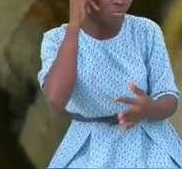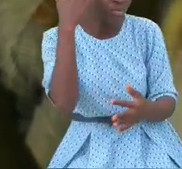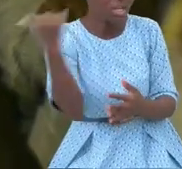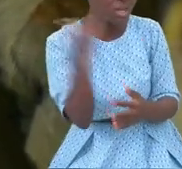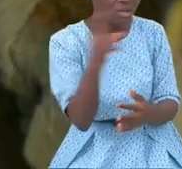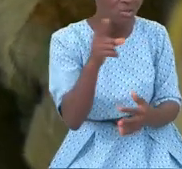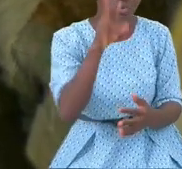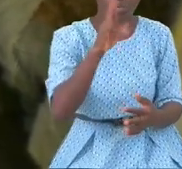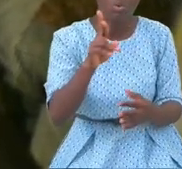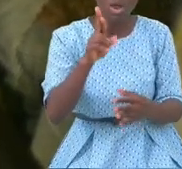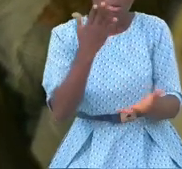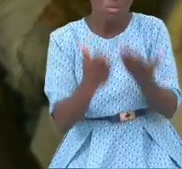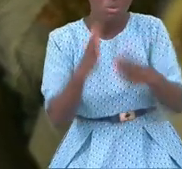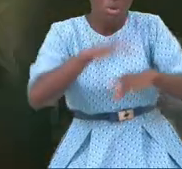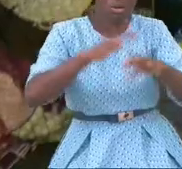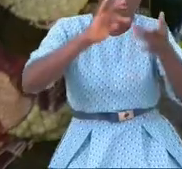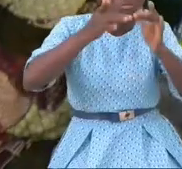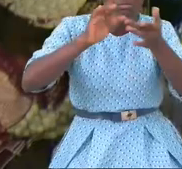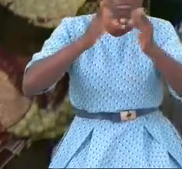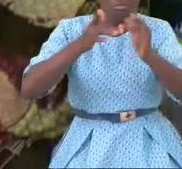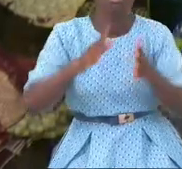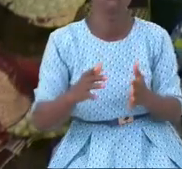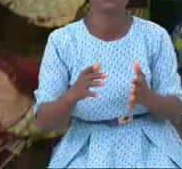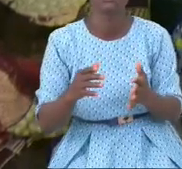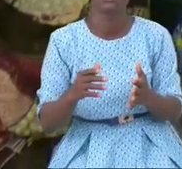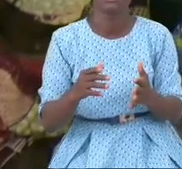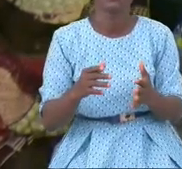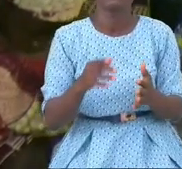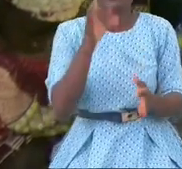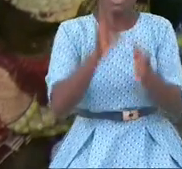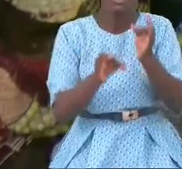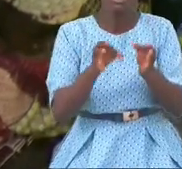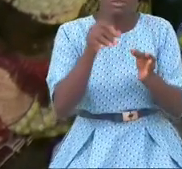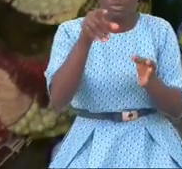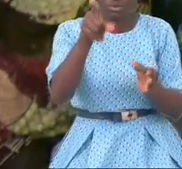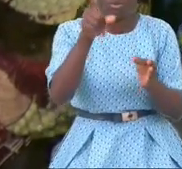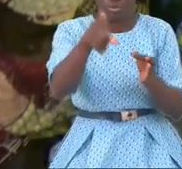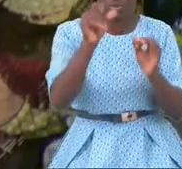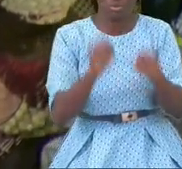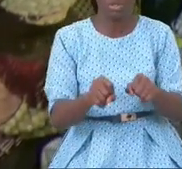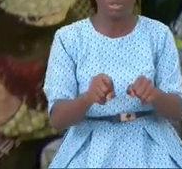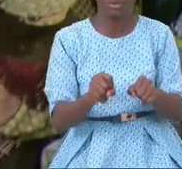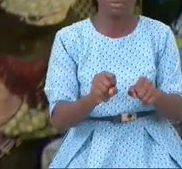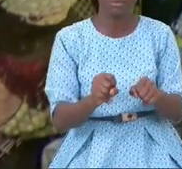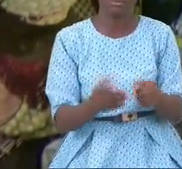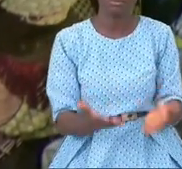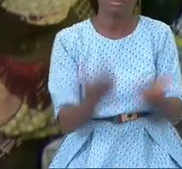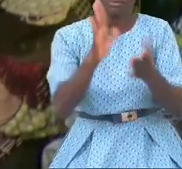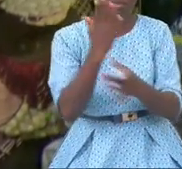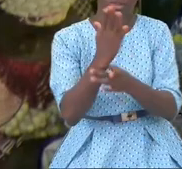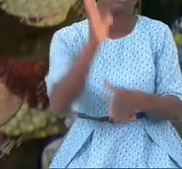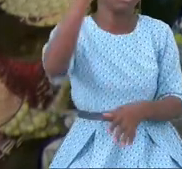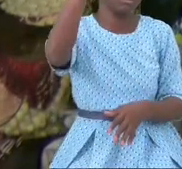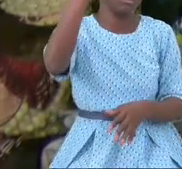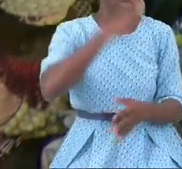you stand up now. The salvation of the Lord and the mercy of God is coming to you right now. Stand